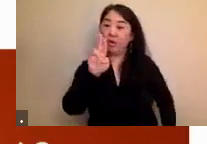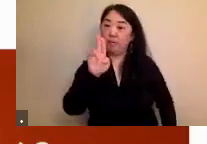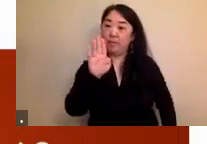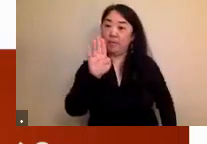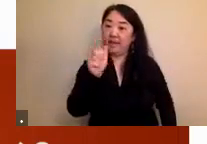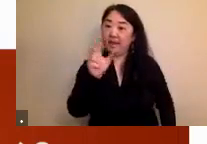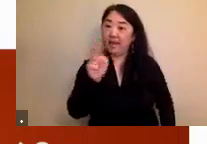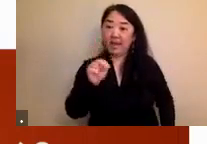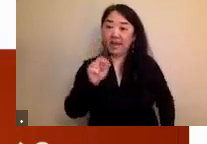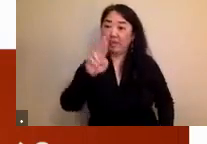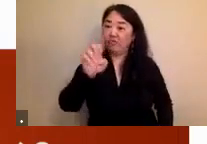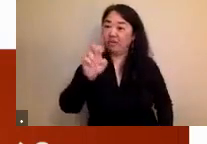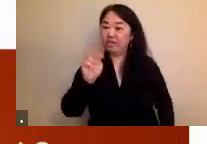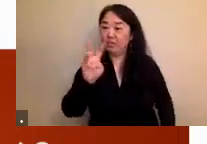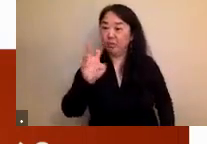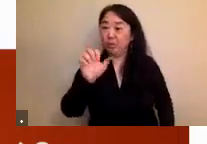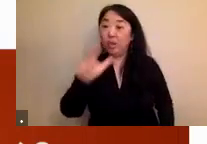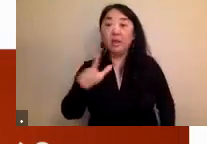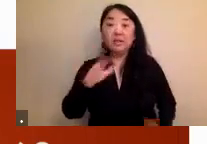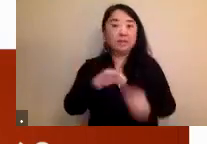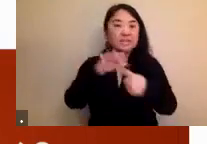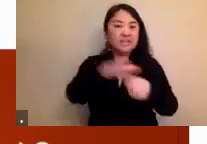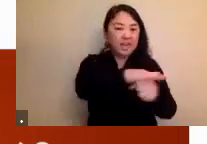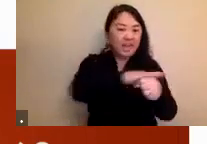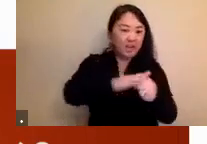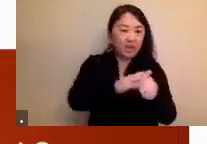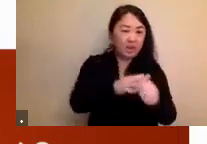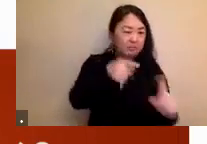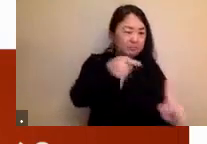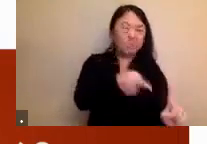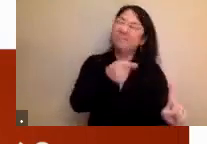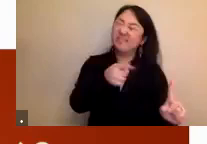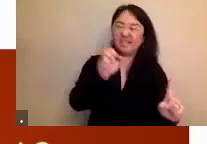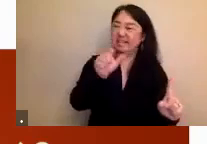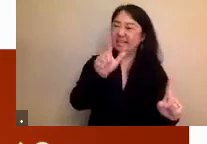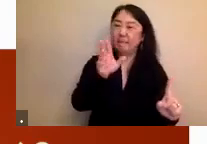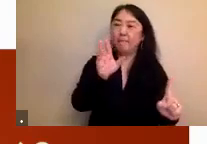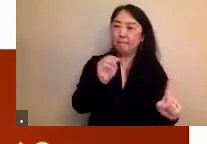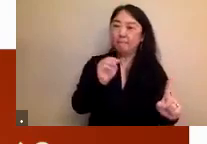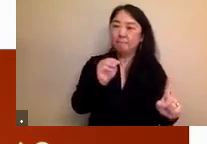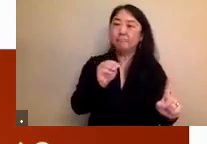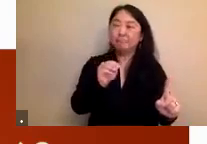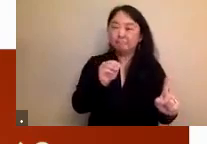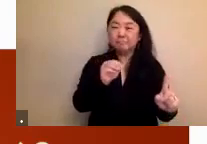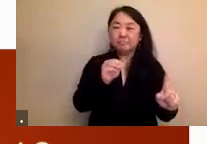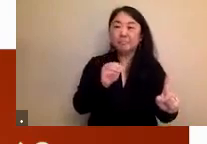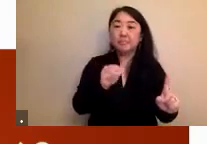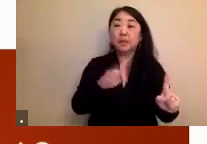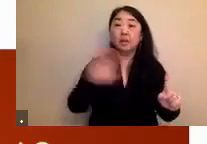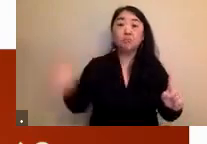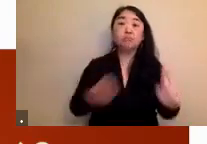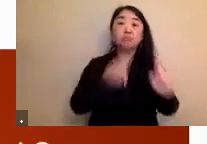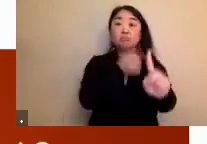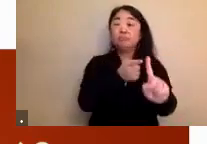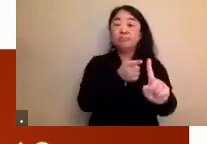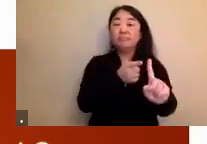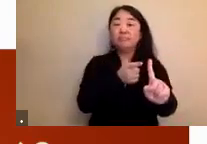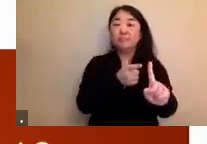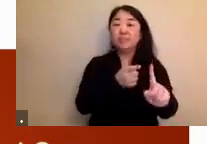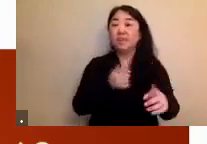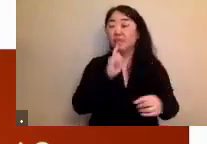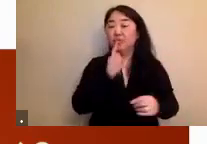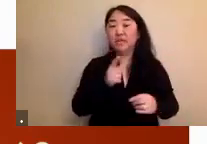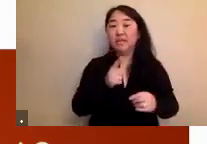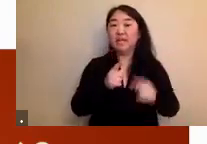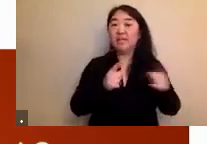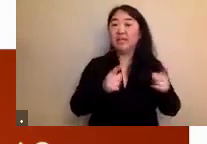that were considered slums, and ultimately literally bought property